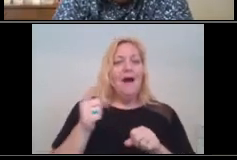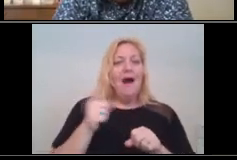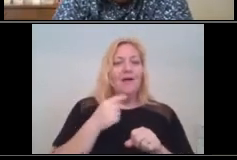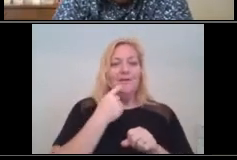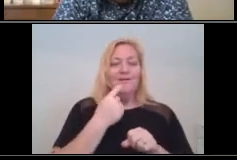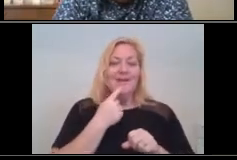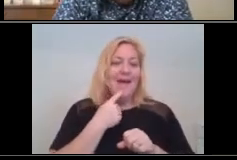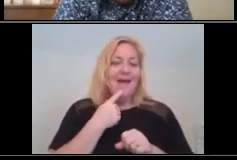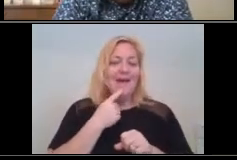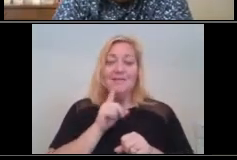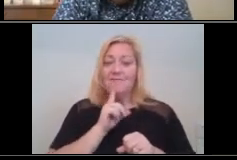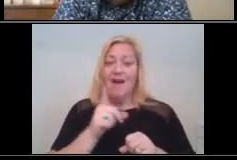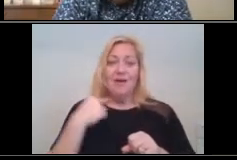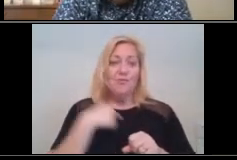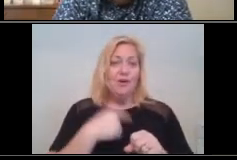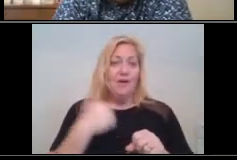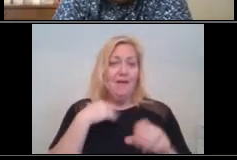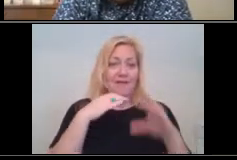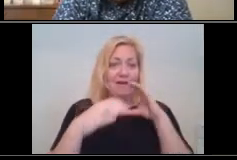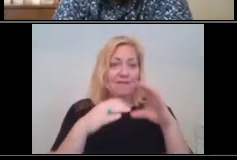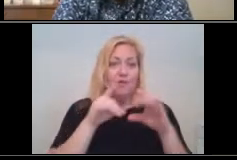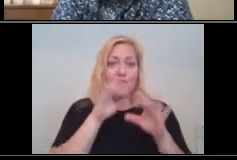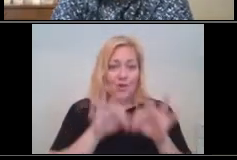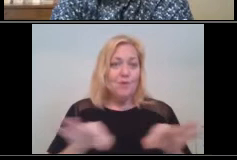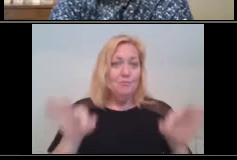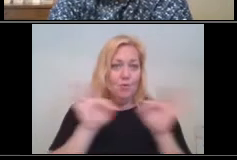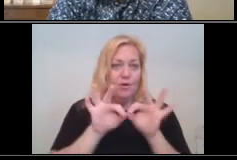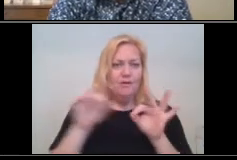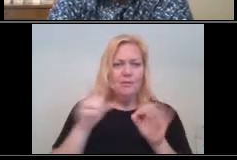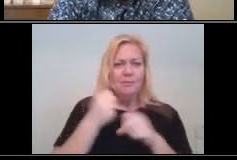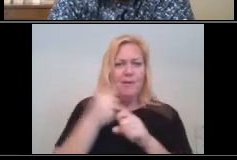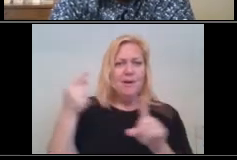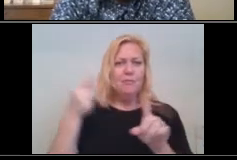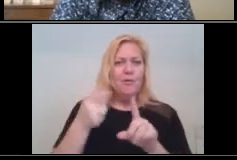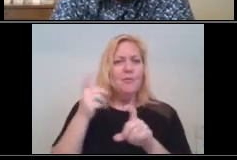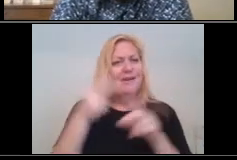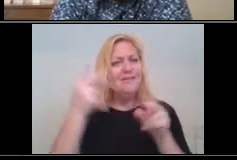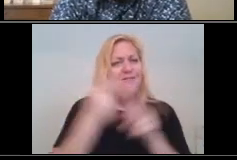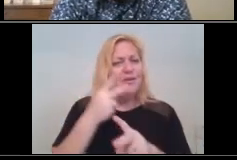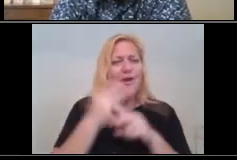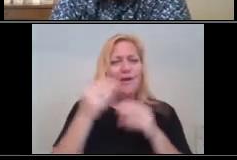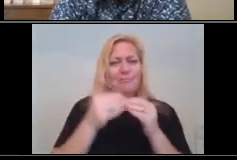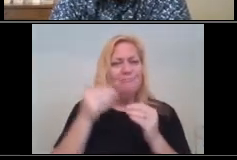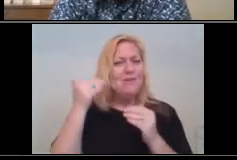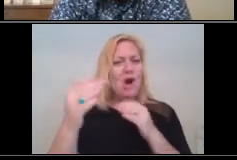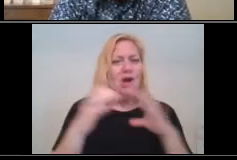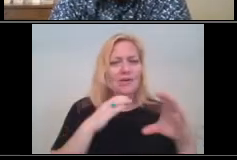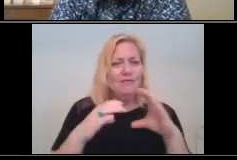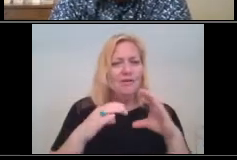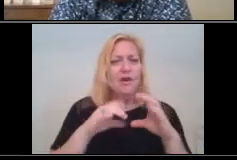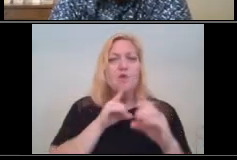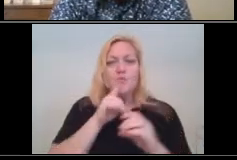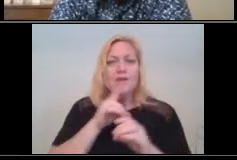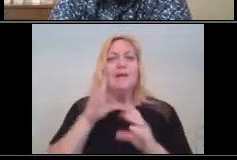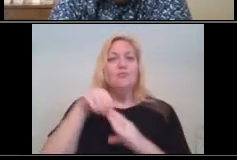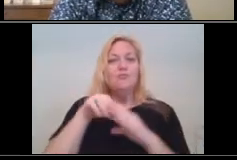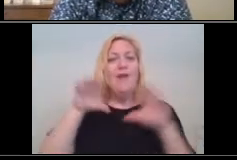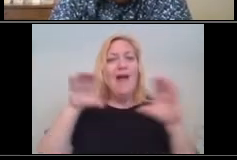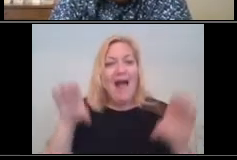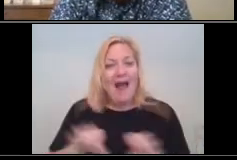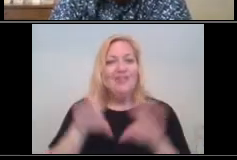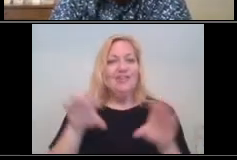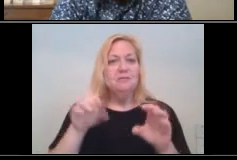are really important. And to a point someone made earlier, I think we also have to figure out how we get beyond the conversations and really enact action. And as we